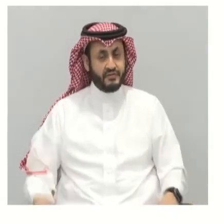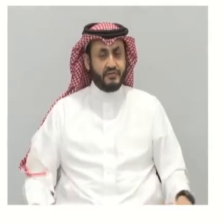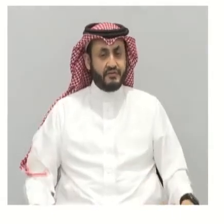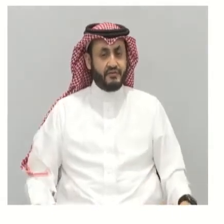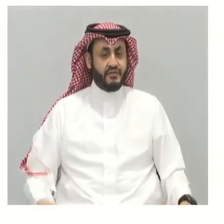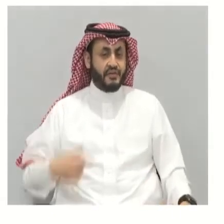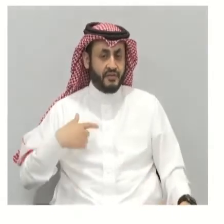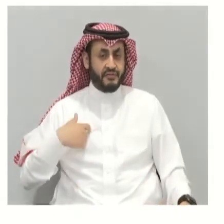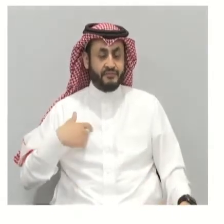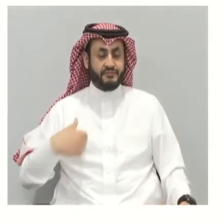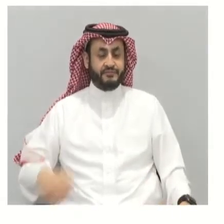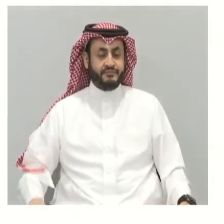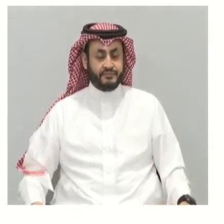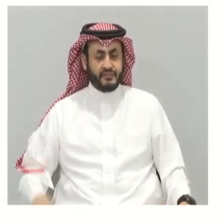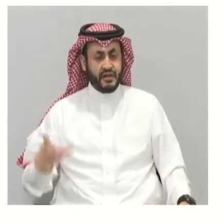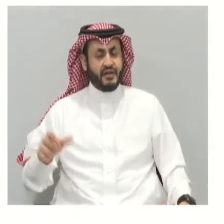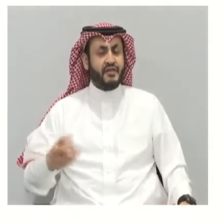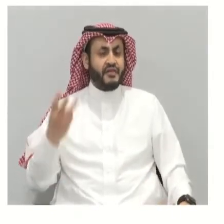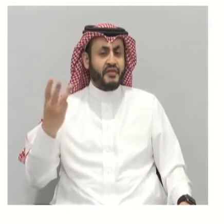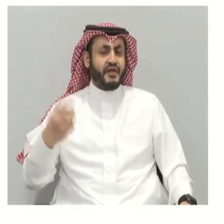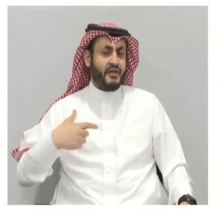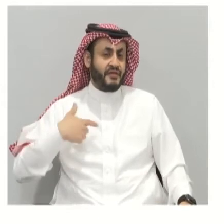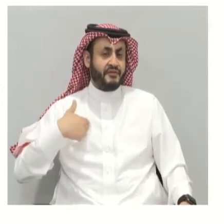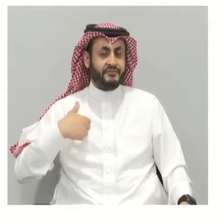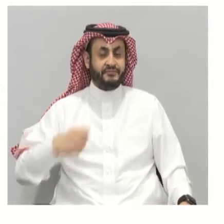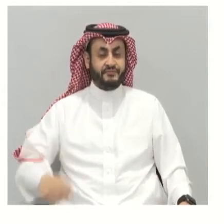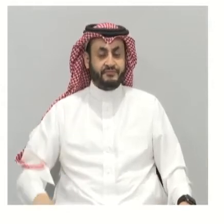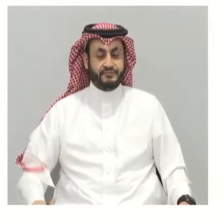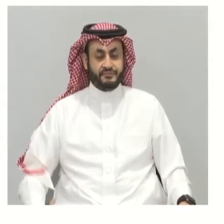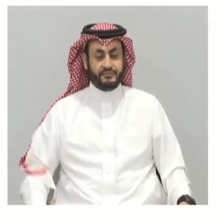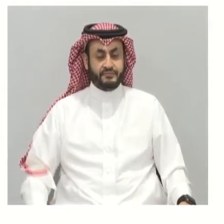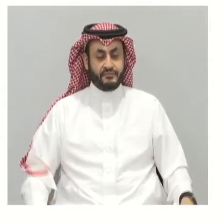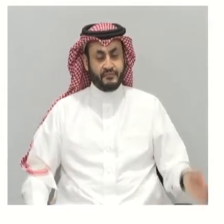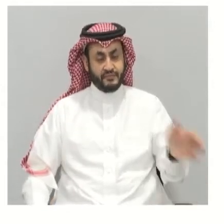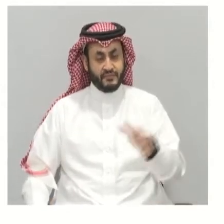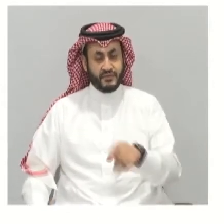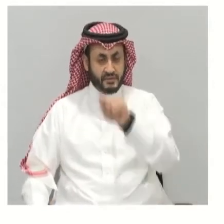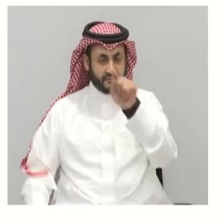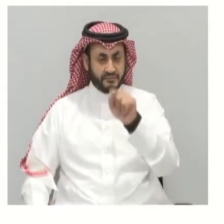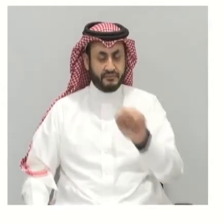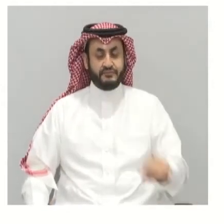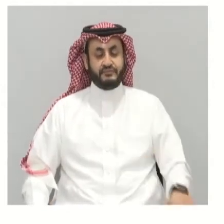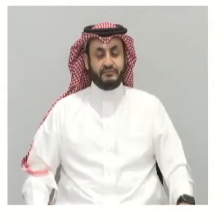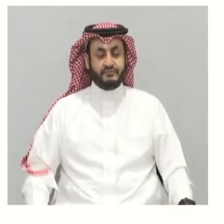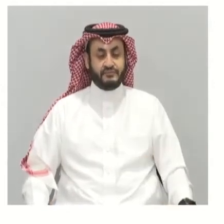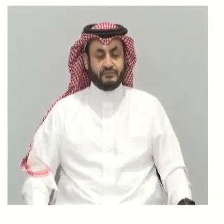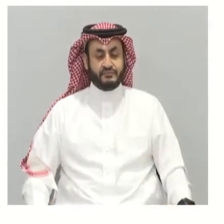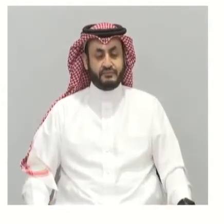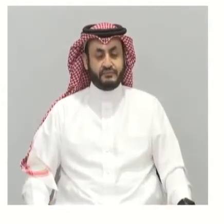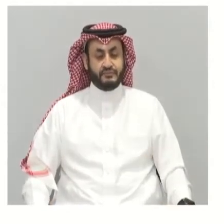And we have Soo Jin-han. Now, the next question here,